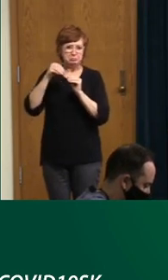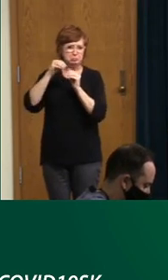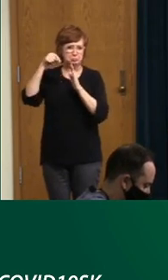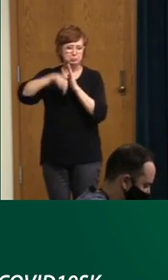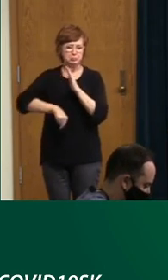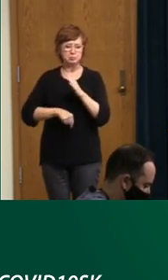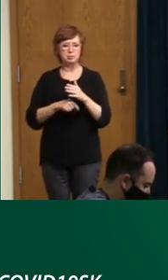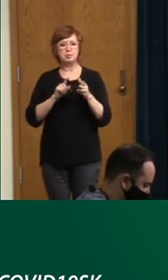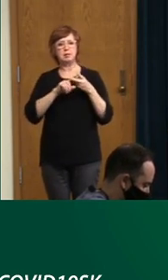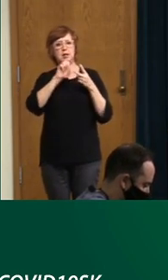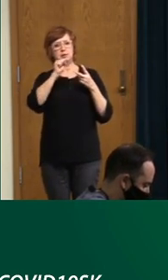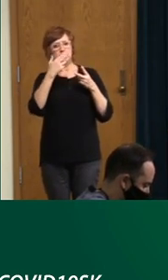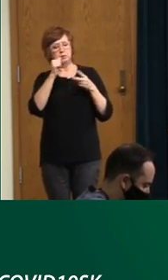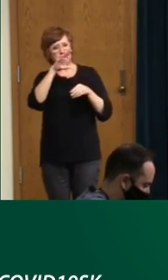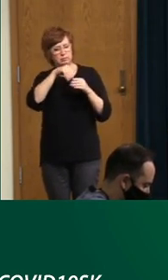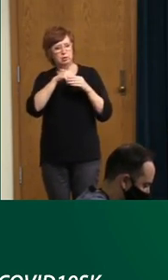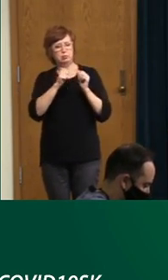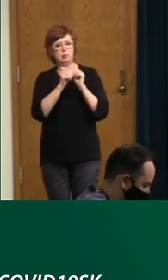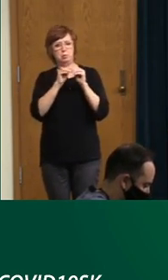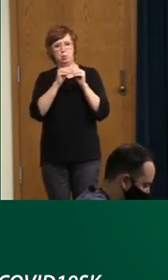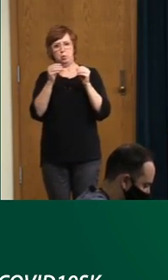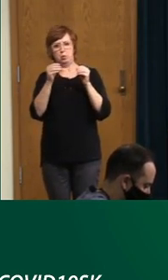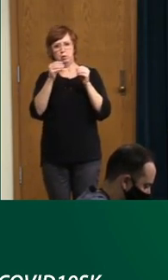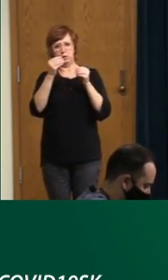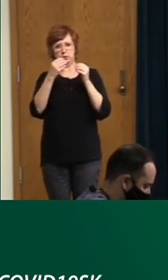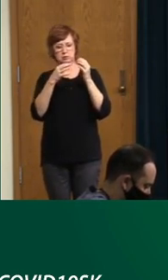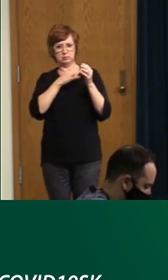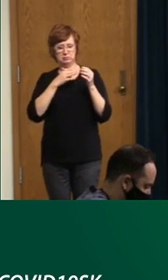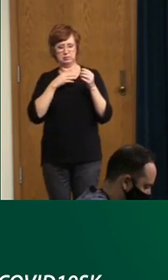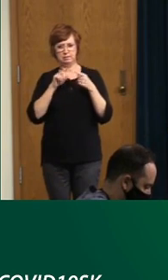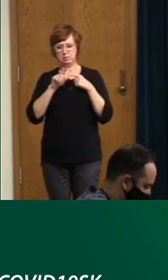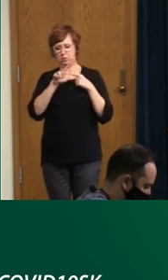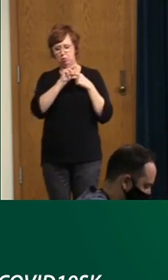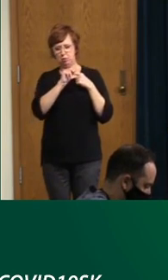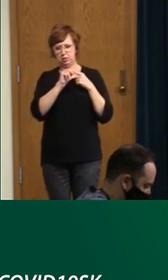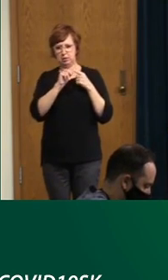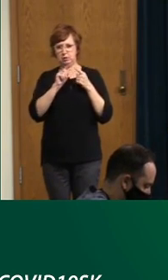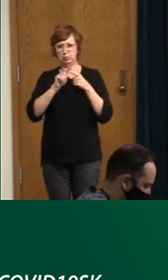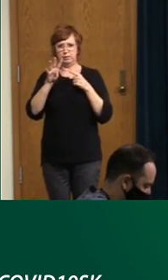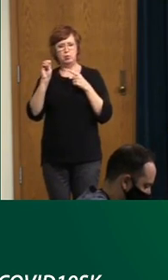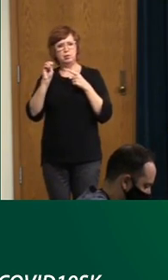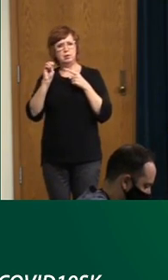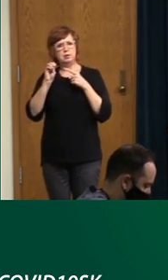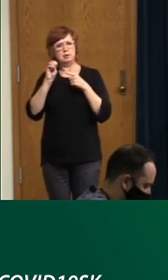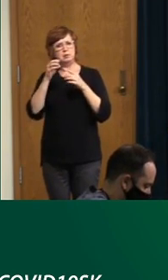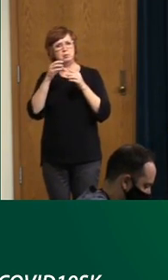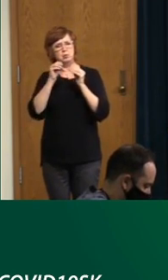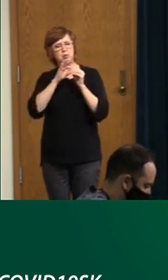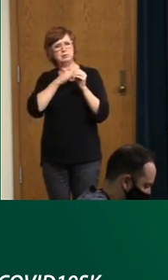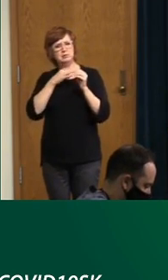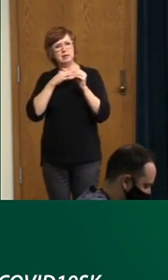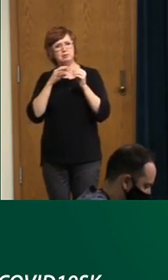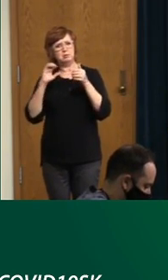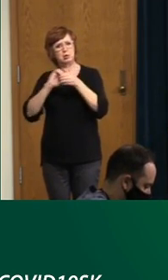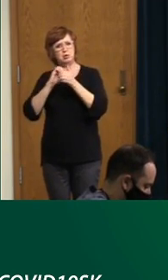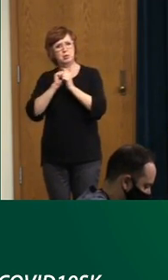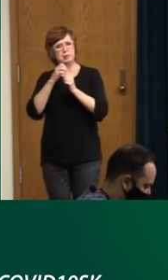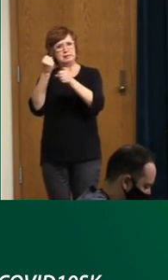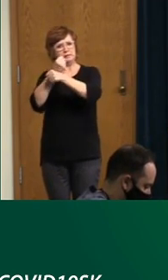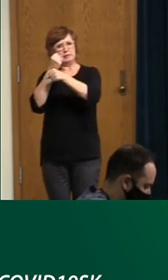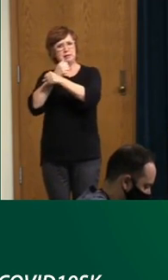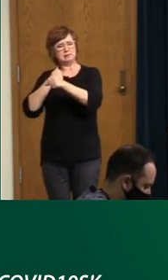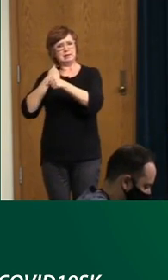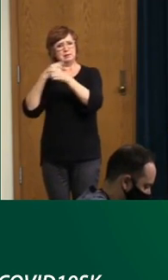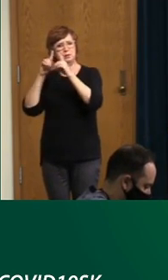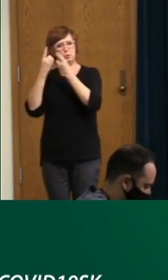tracing, including approximately 30 to 40 staff from Stats Canada. Right now, every